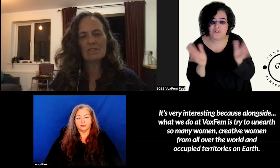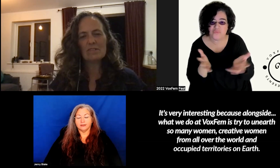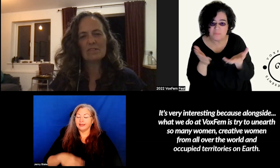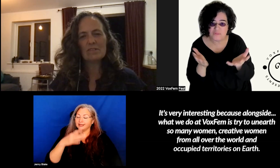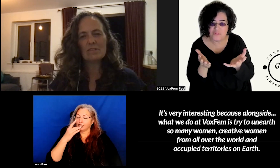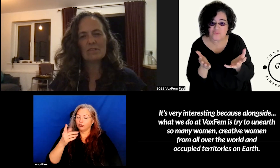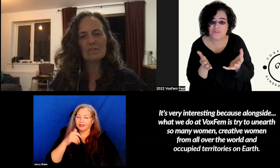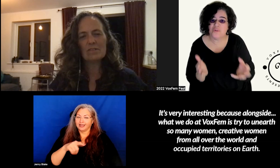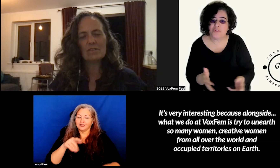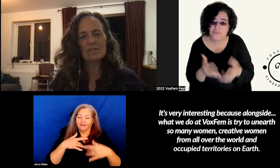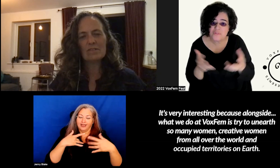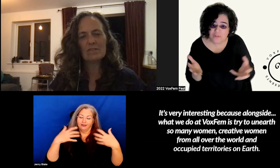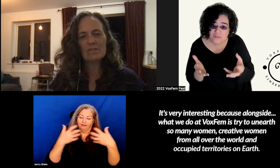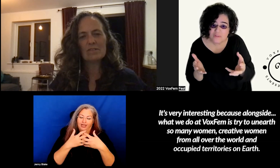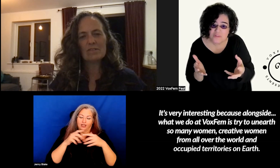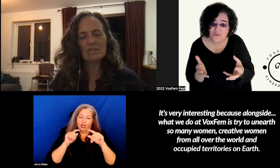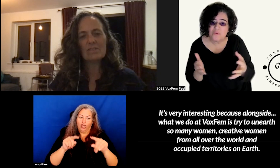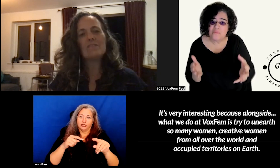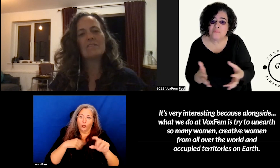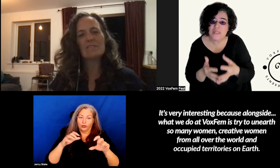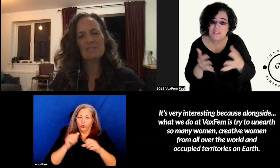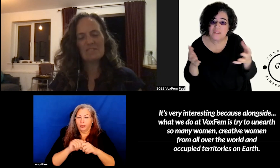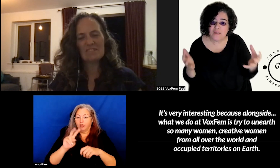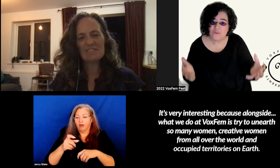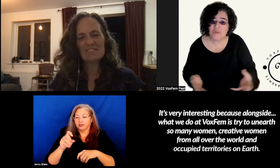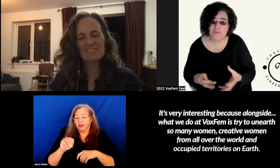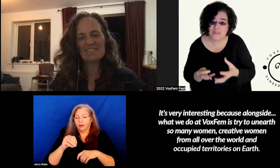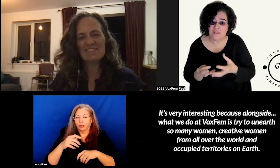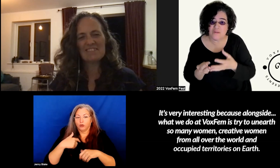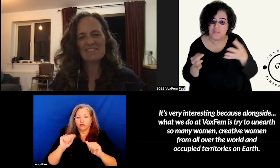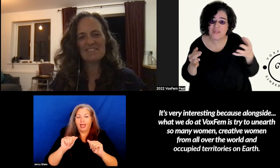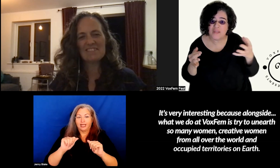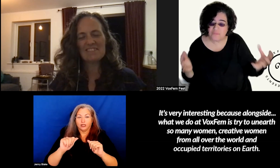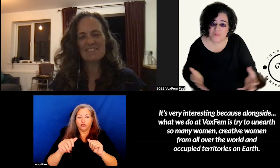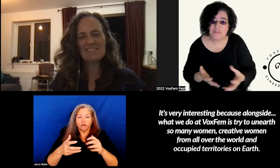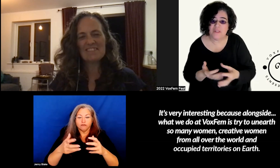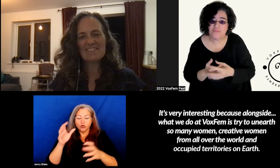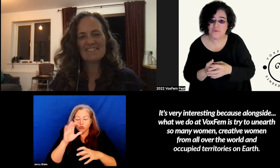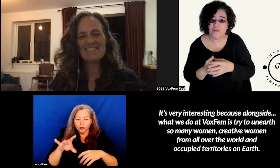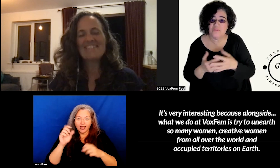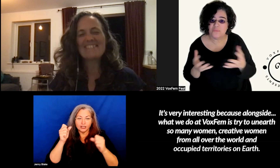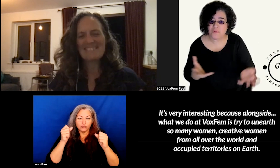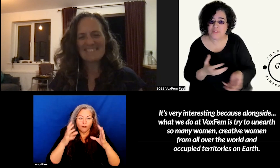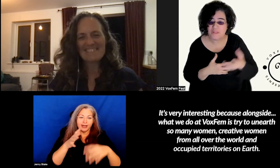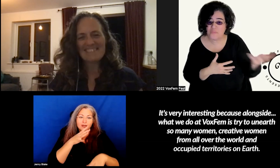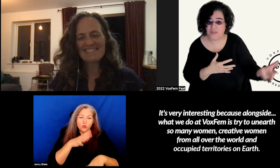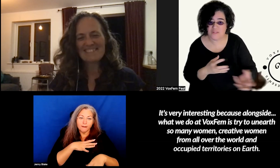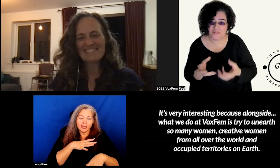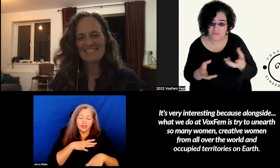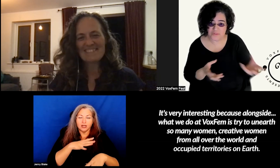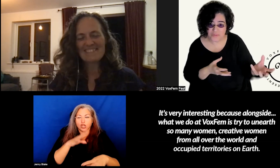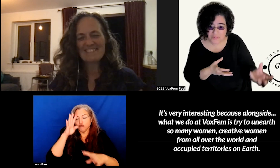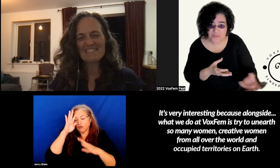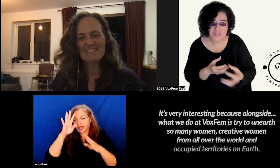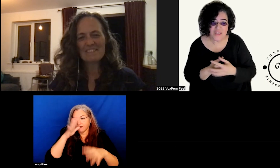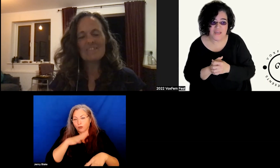at VoxFem is to try to unearth so many women, creative women from all over the world and occupied